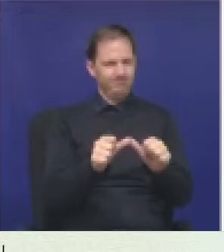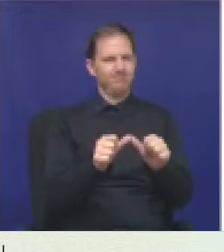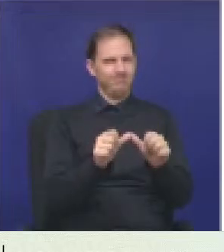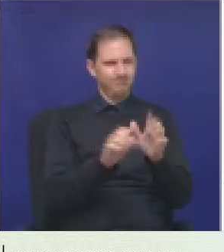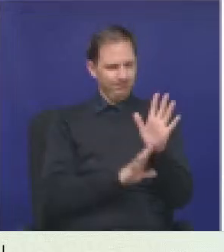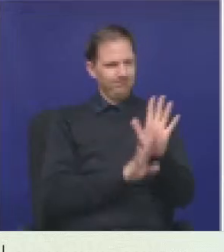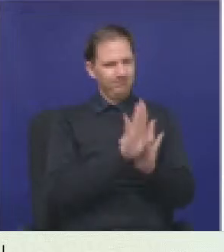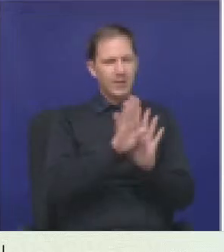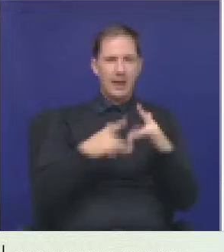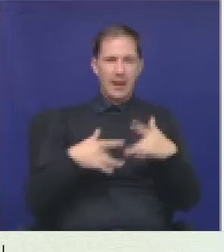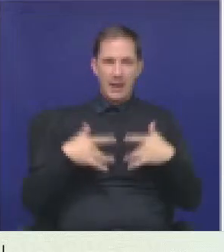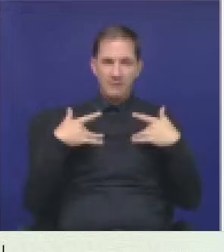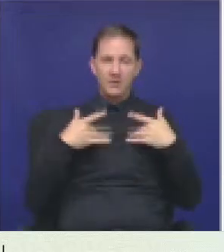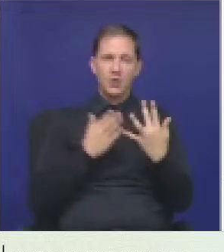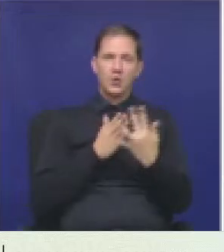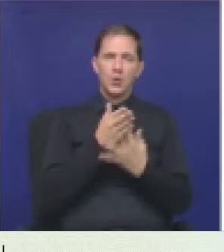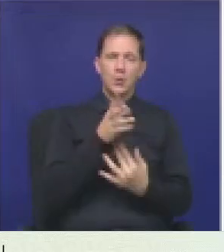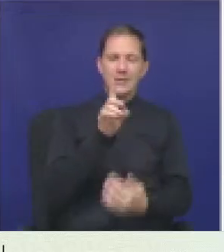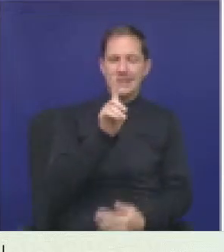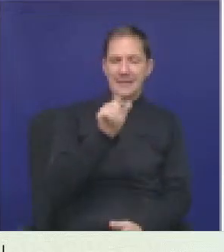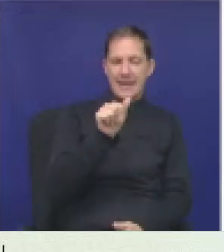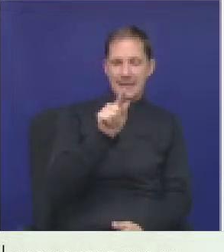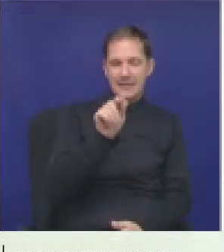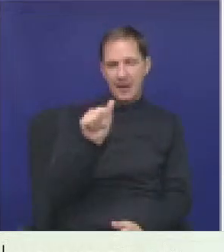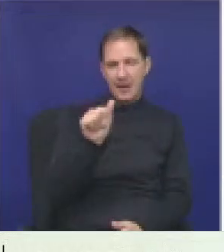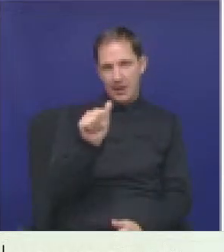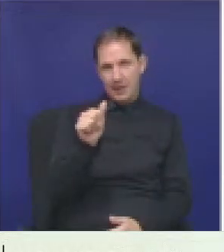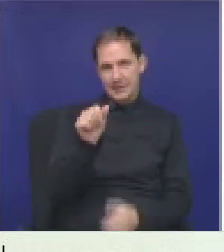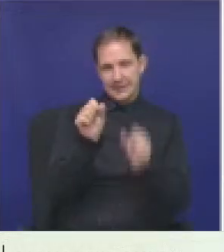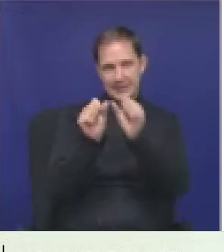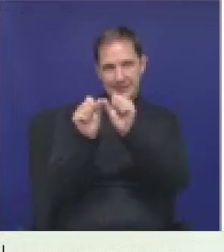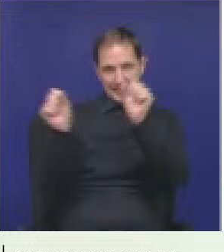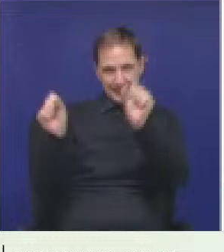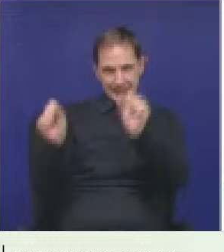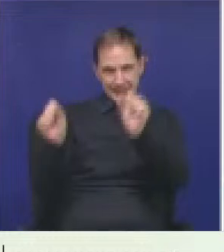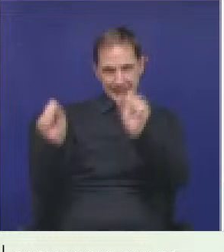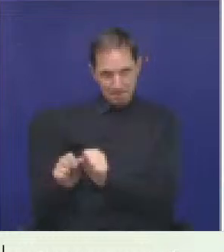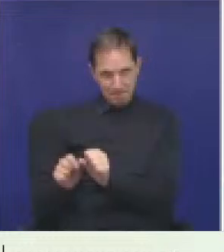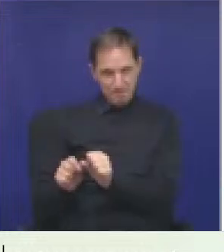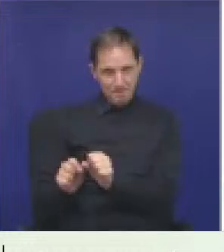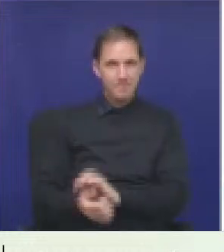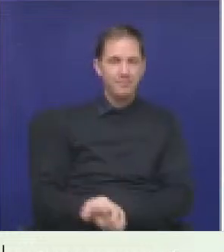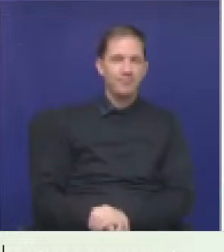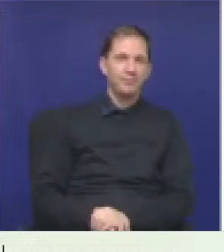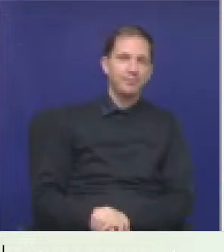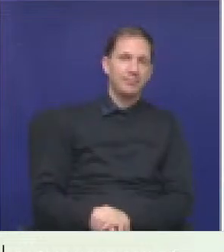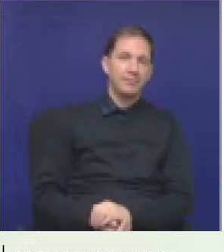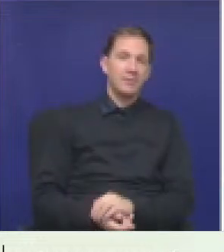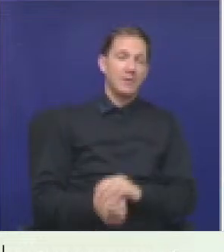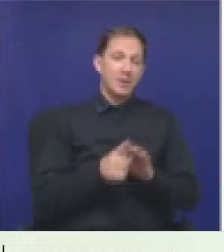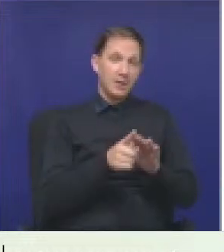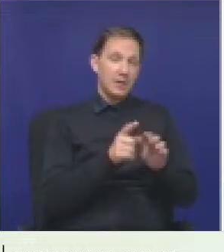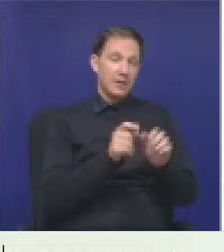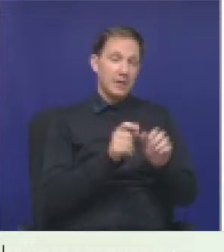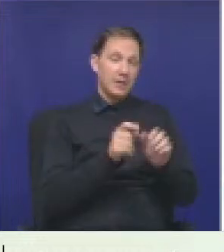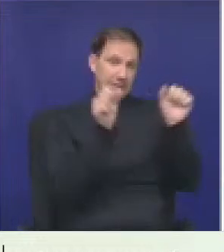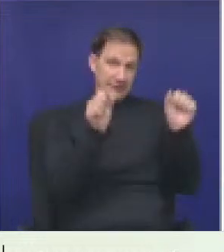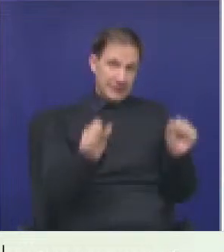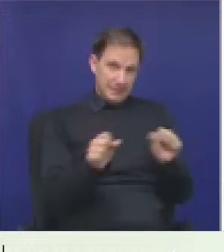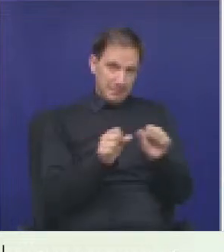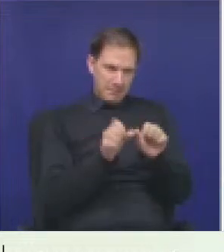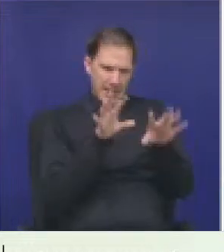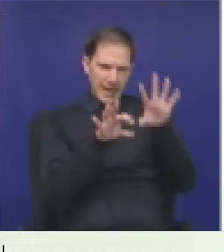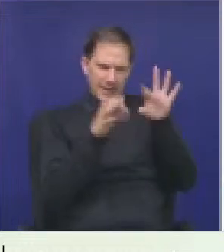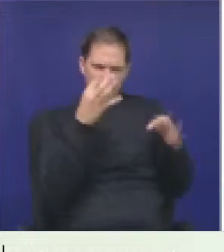lives through data economic systems. As the landscape of information technology and data analytics continues to transform,